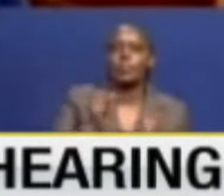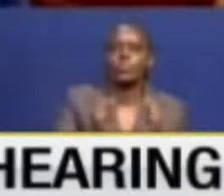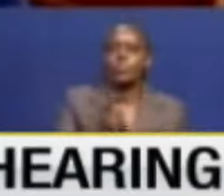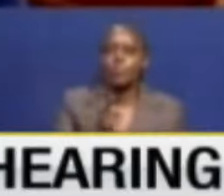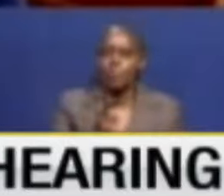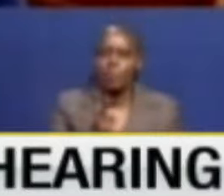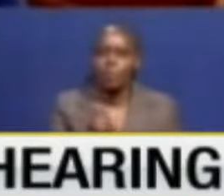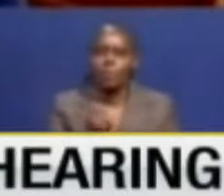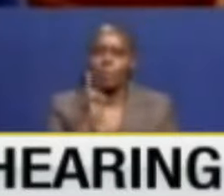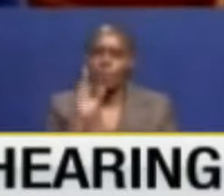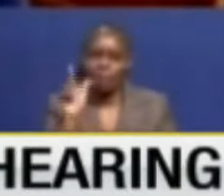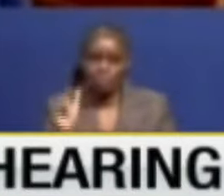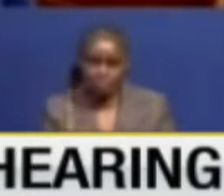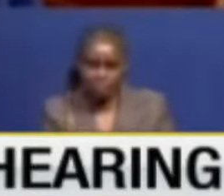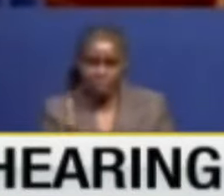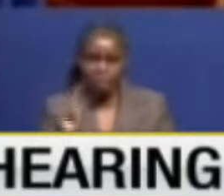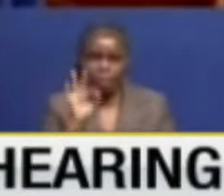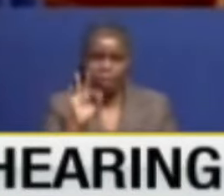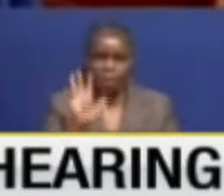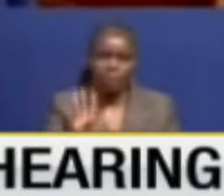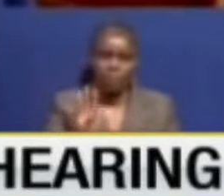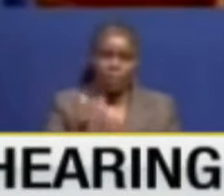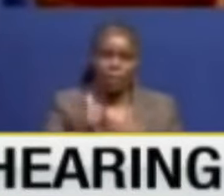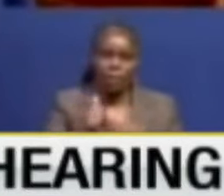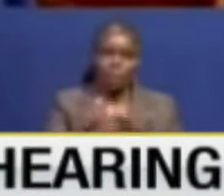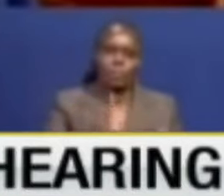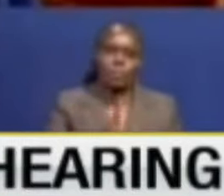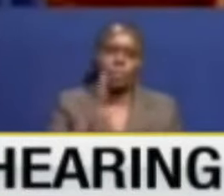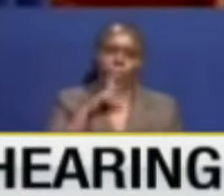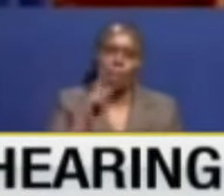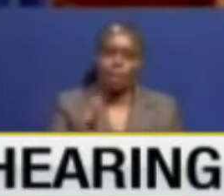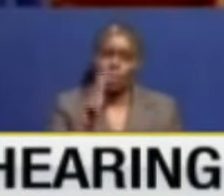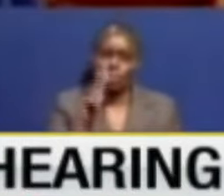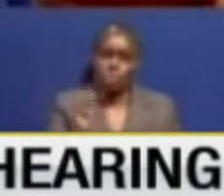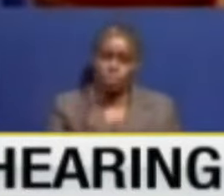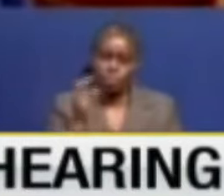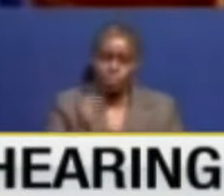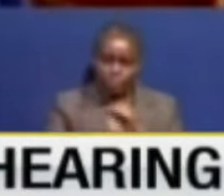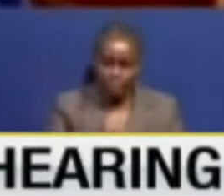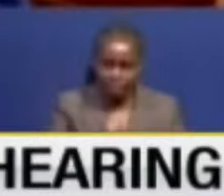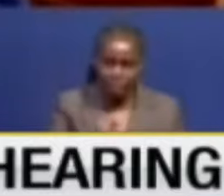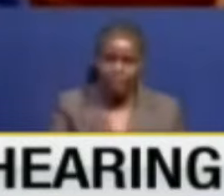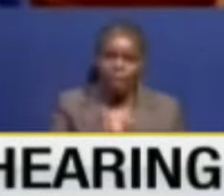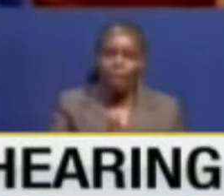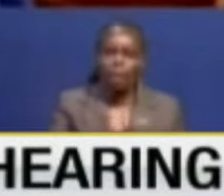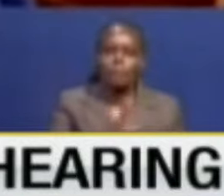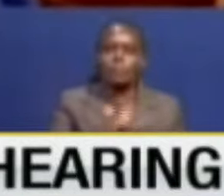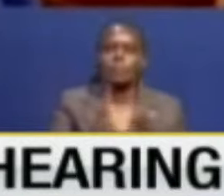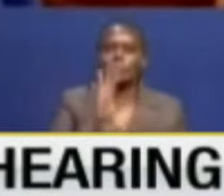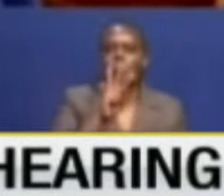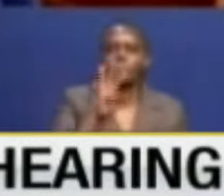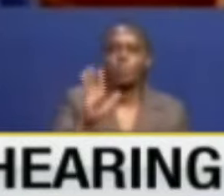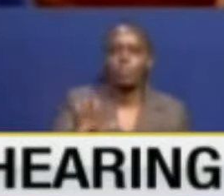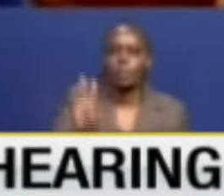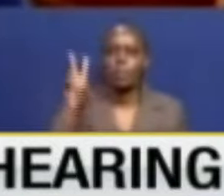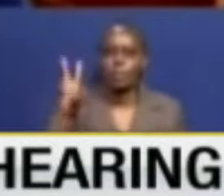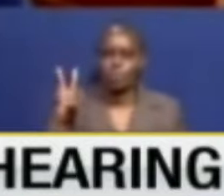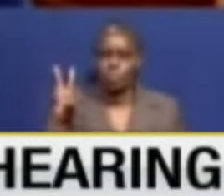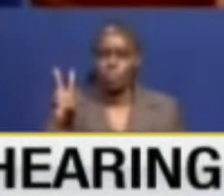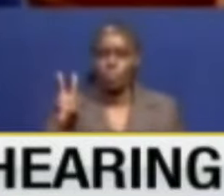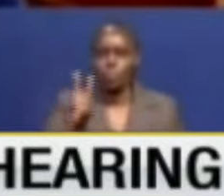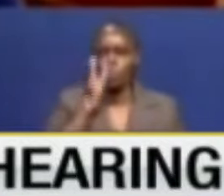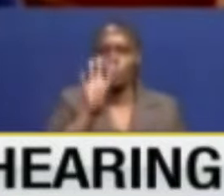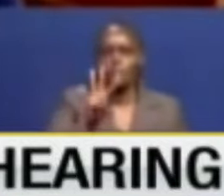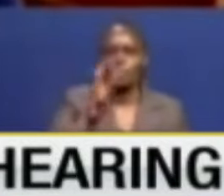12, 13(1) and 35 of the Leadership and Integrity Act 2012, and Sections 45, 2 and